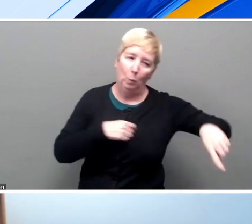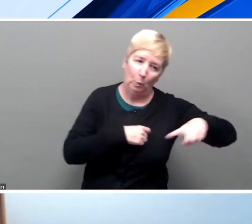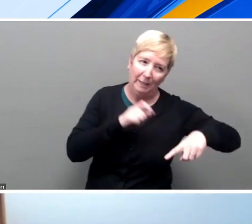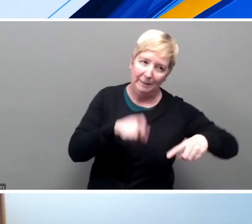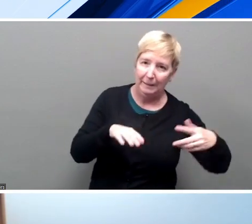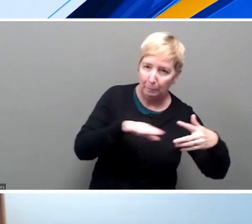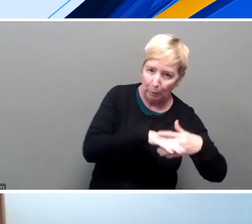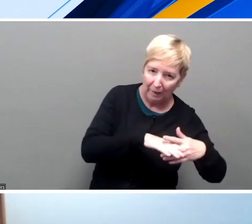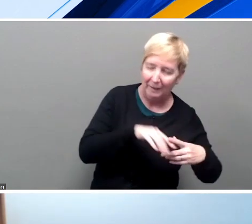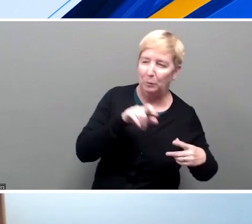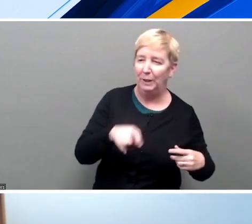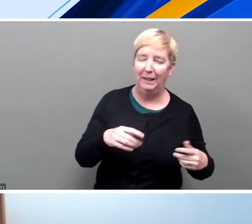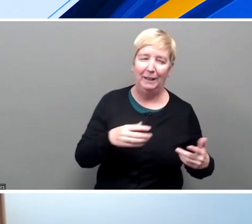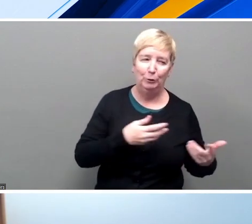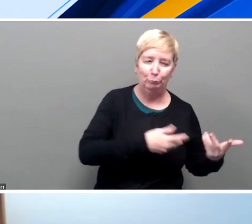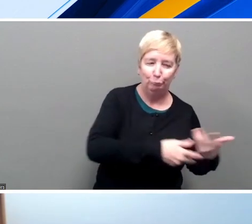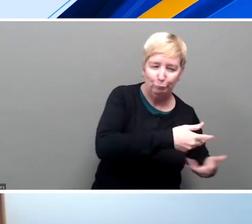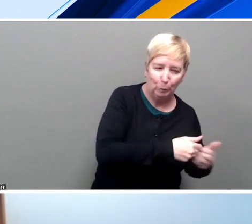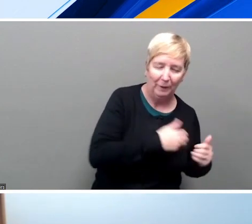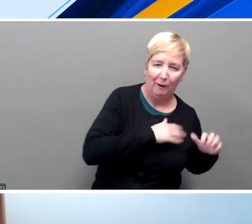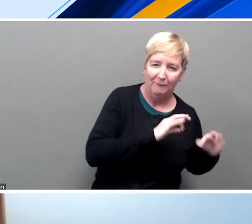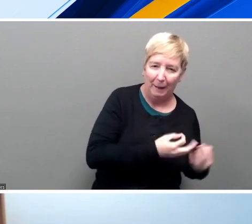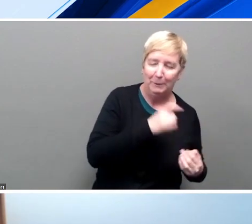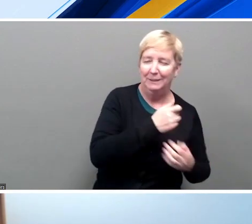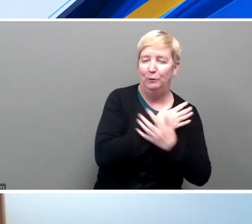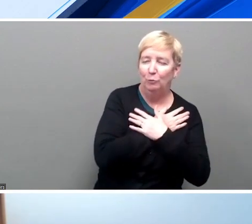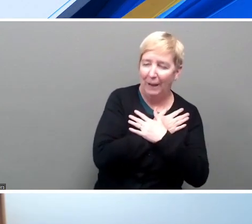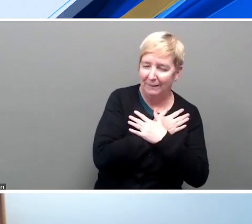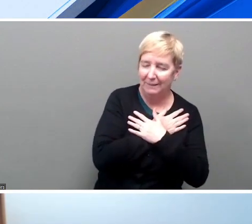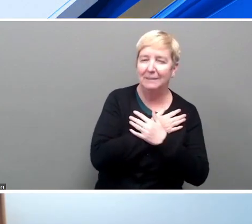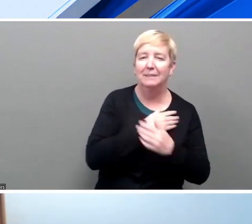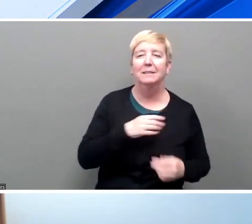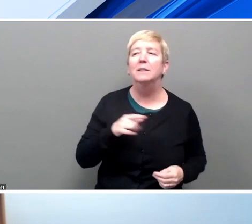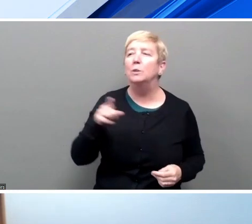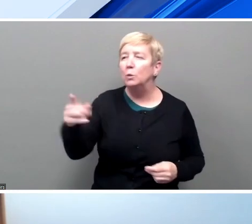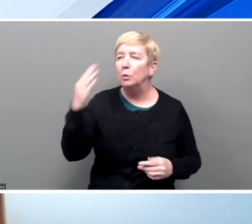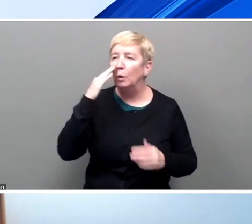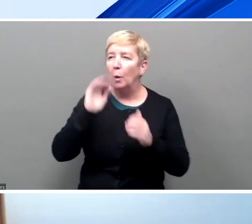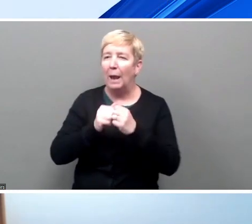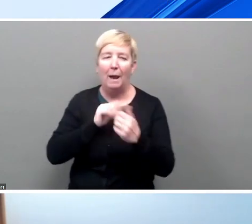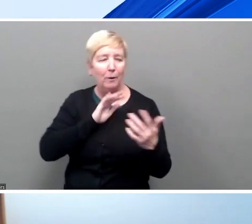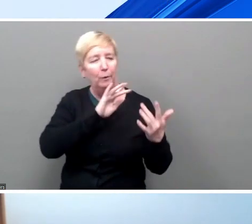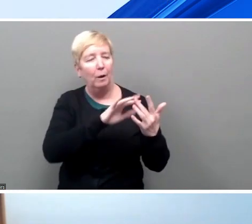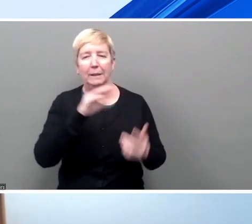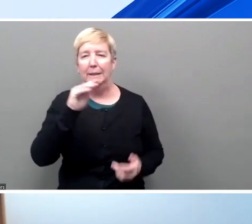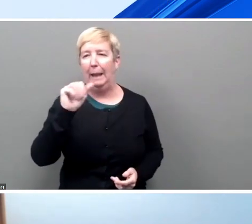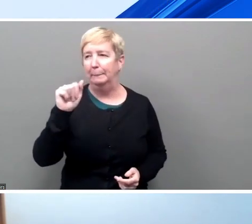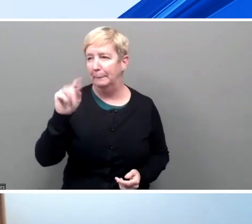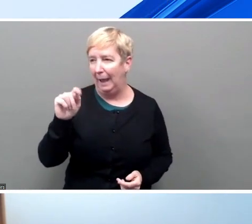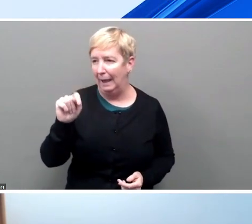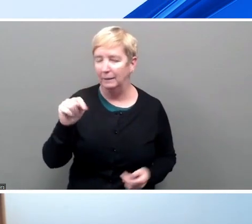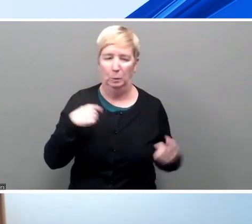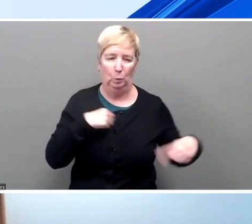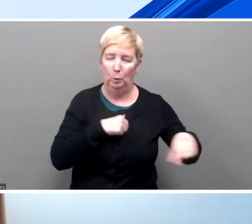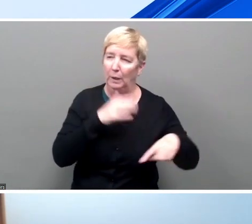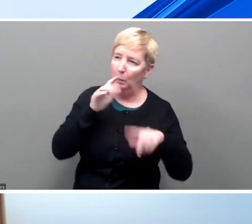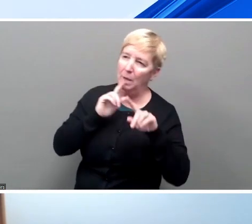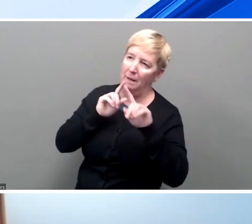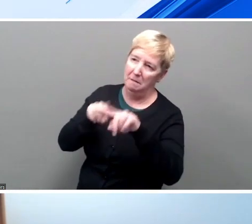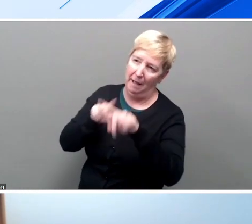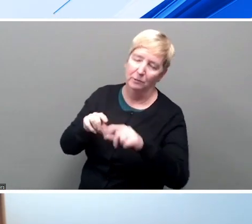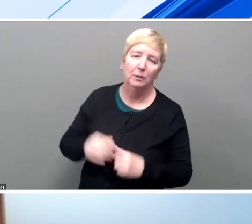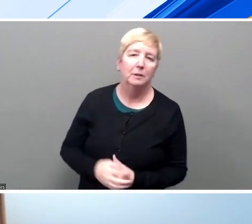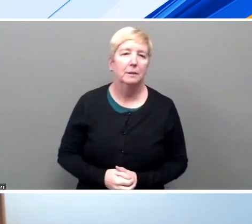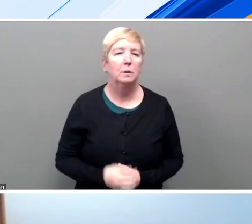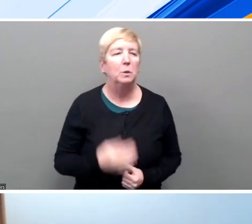with their families, well-deserved rest. And you still know how to get a hold of Matt and others when you have, and Jody and others when you